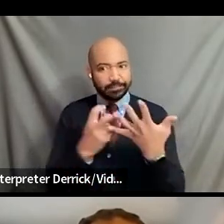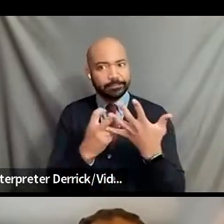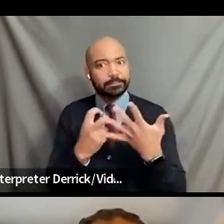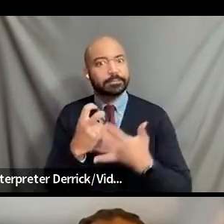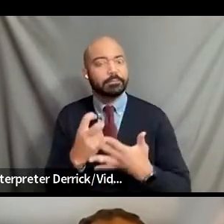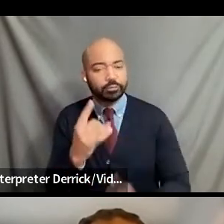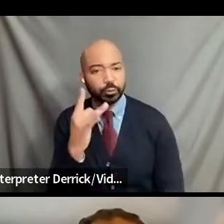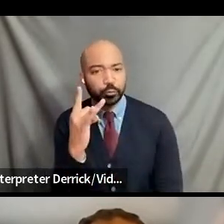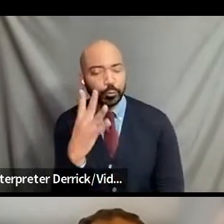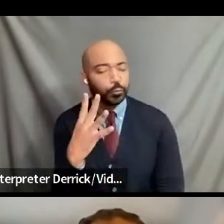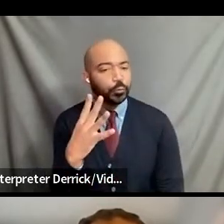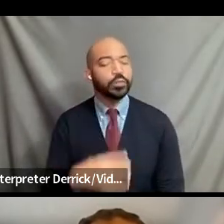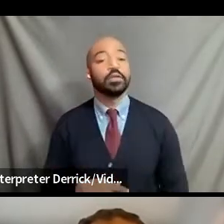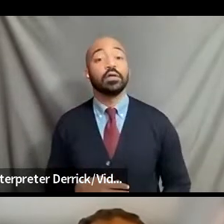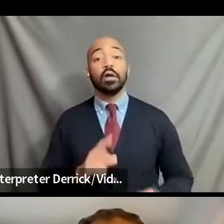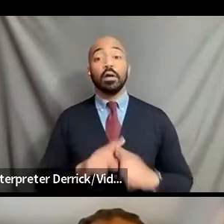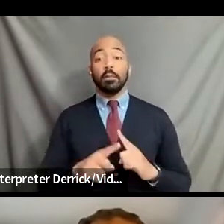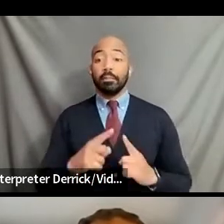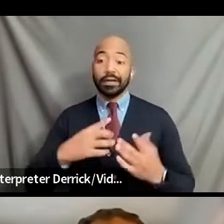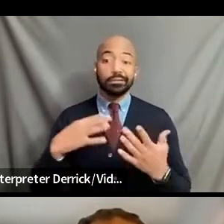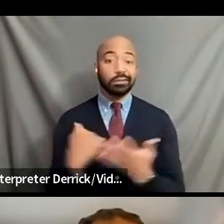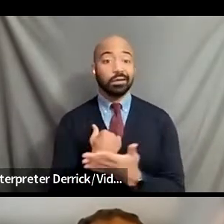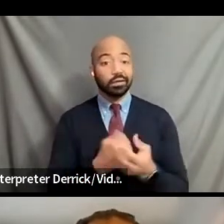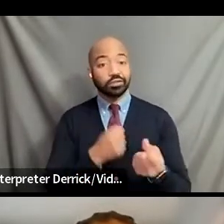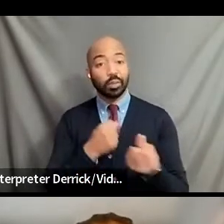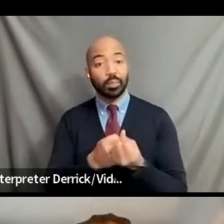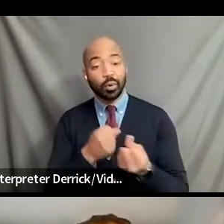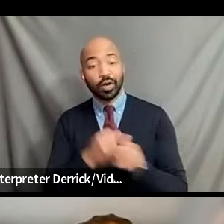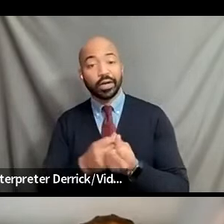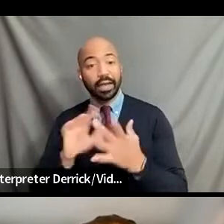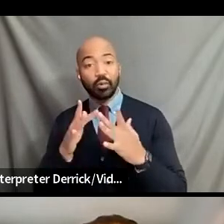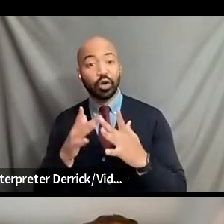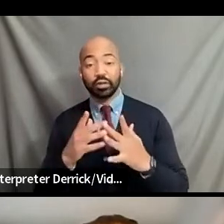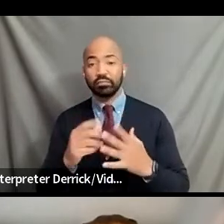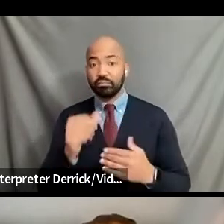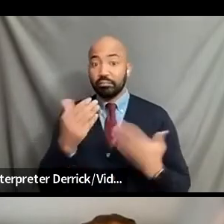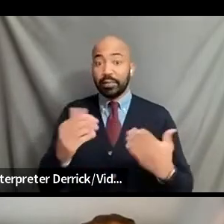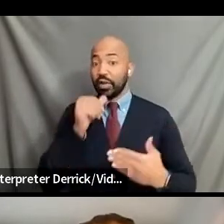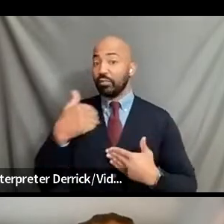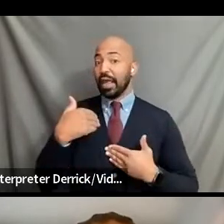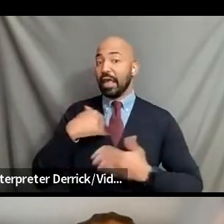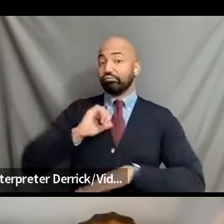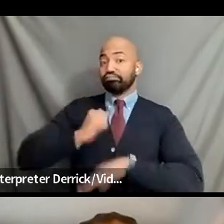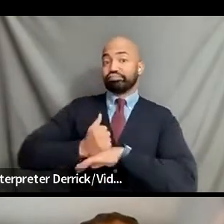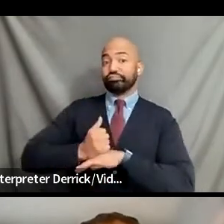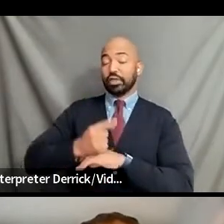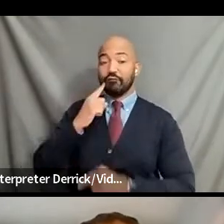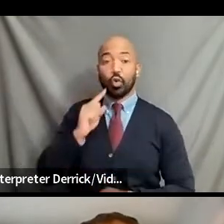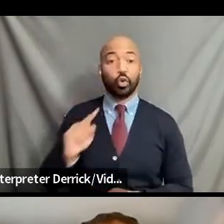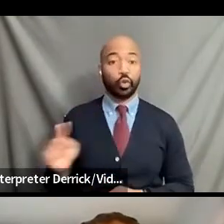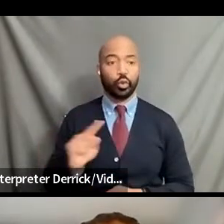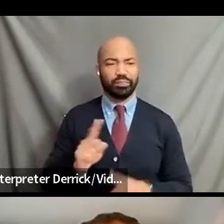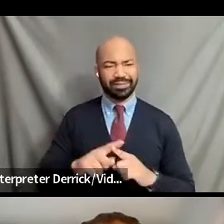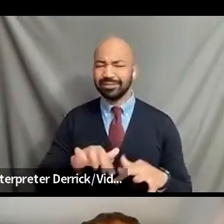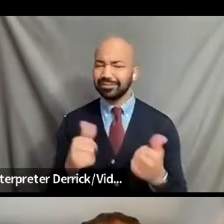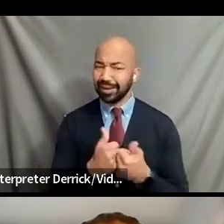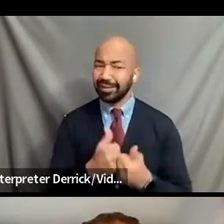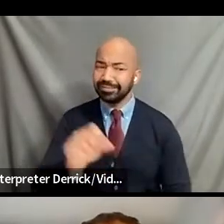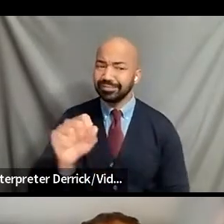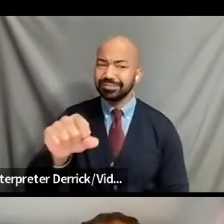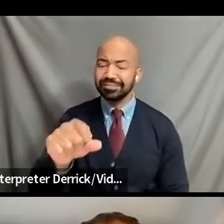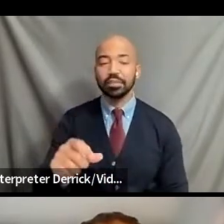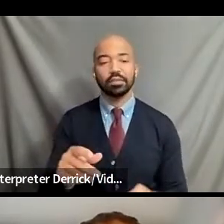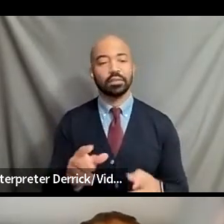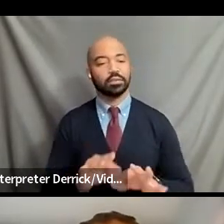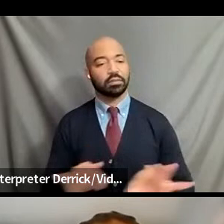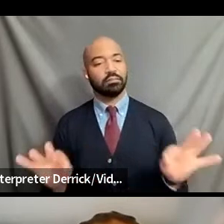guess cultivating your support networks, even if they're not already built in, is I think something that's super challenging, but it's necessary in order